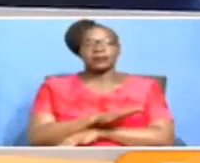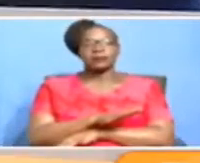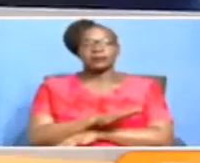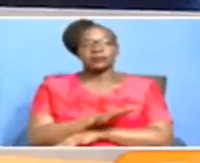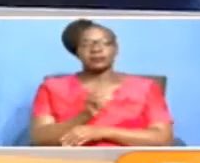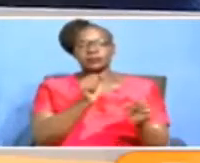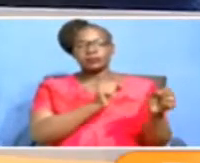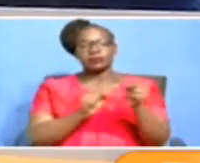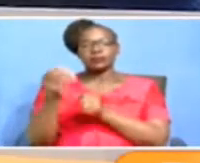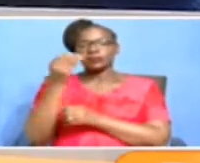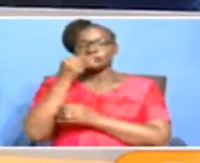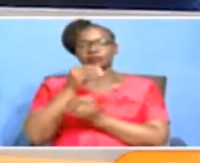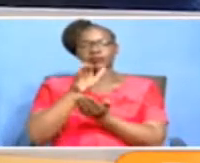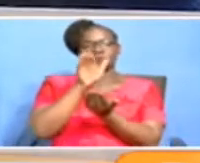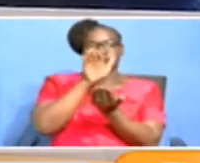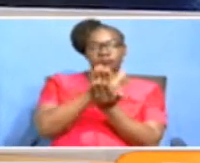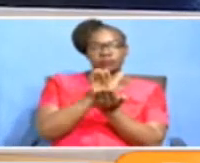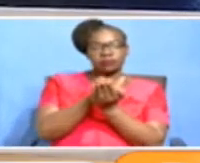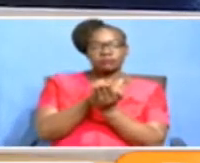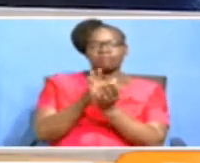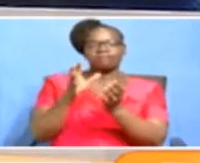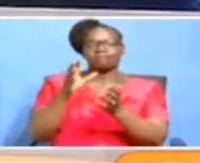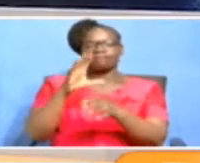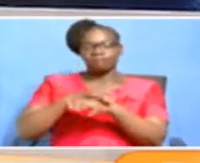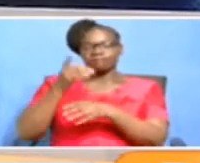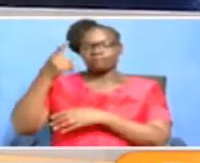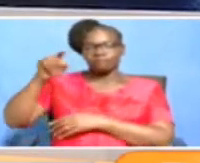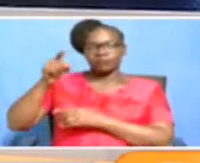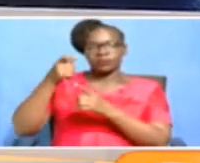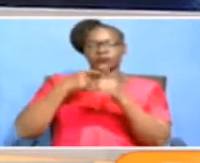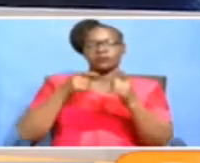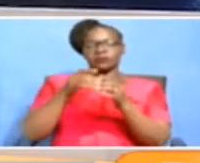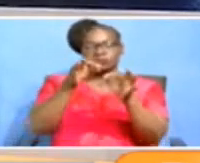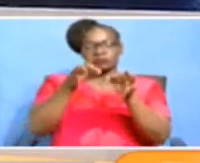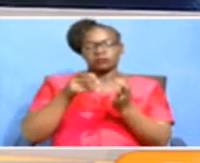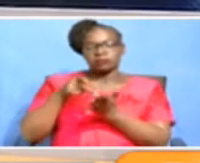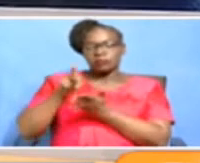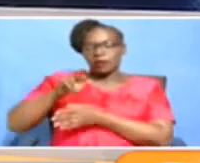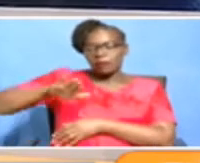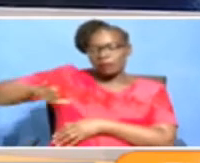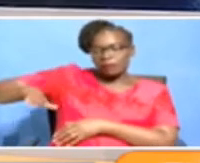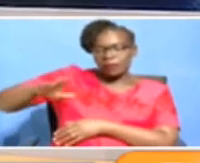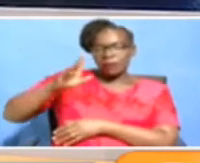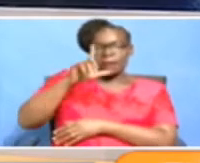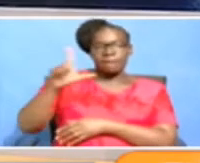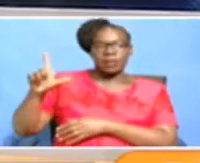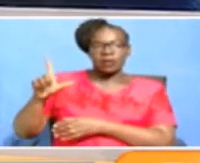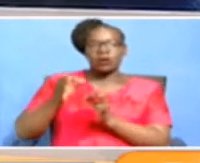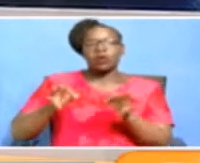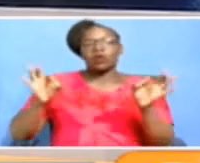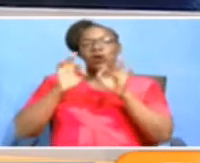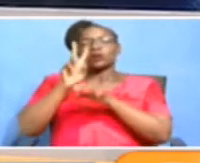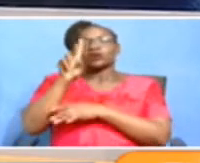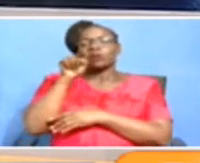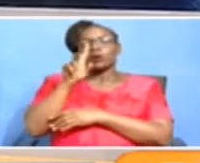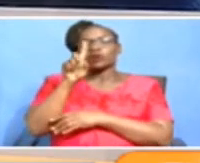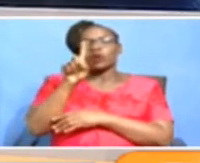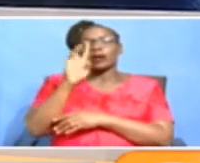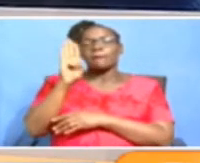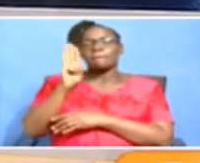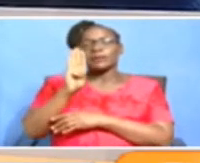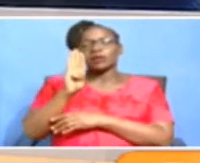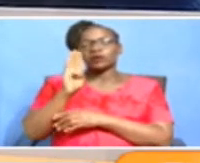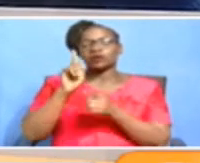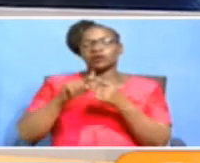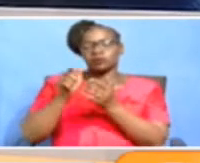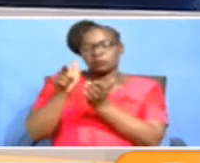Food Reserve Trust Fund has received an approval from the Treasury to pay pending bills worth 2.1 billion shillings